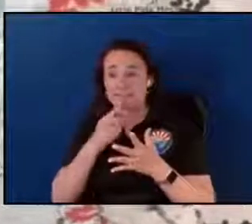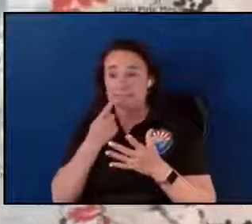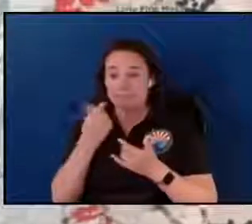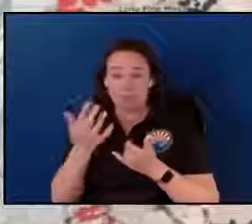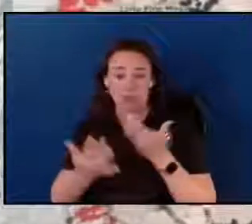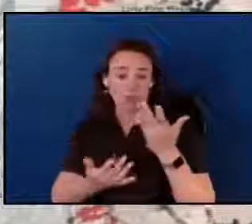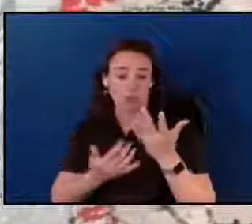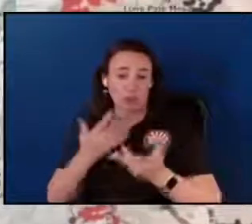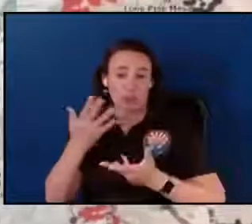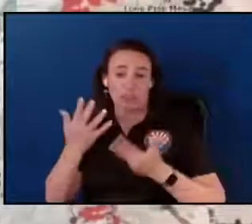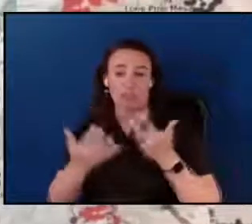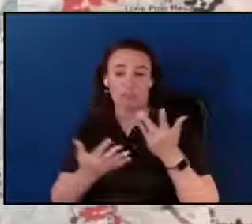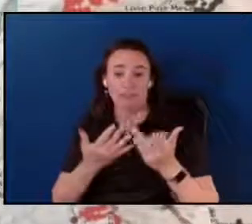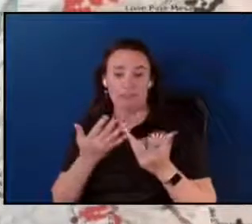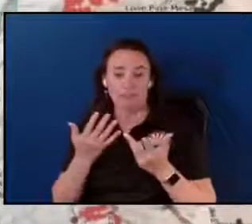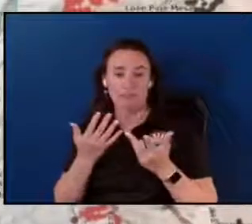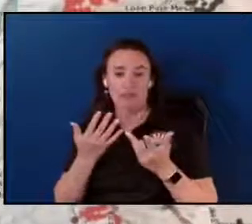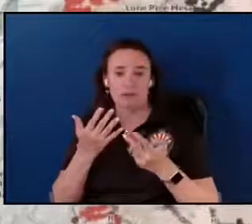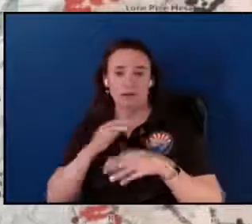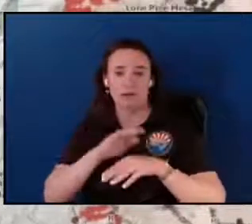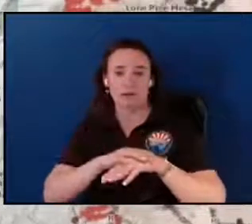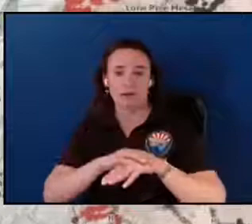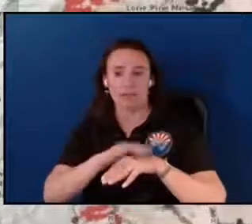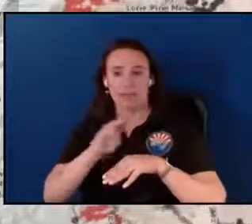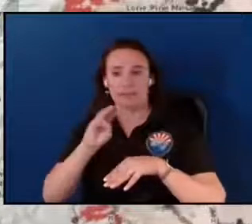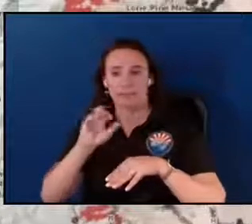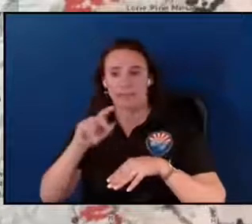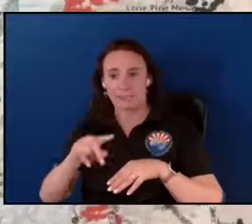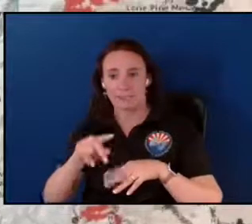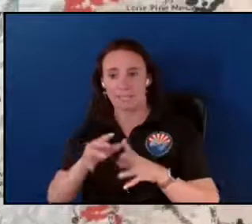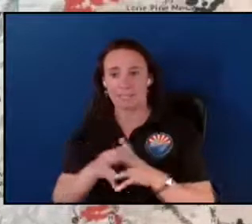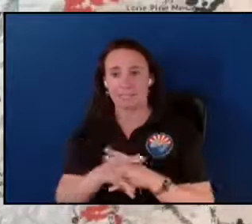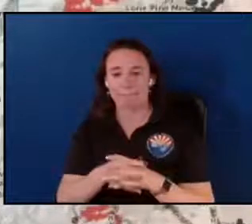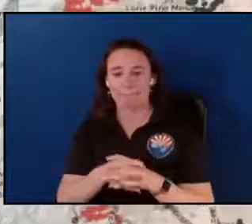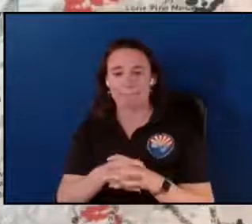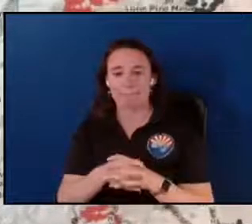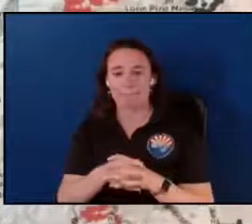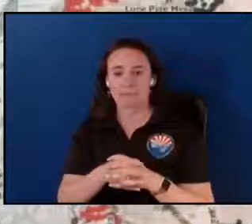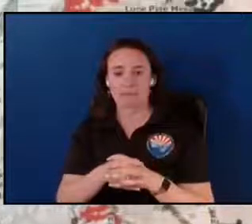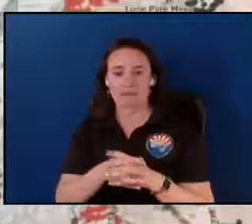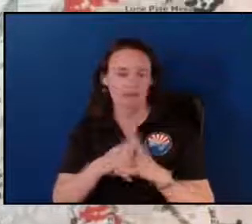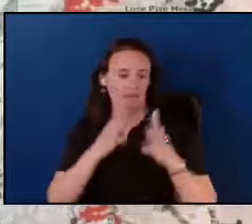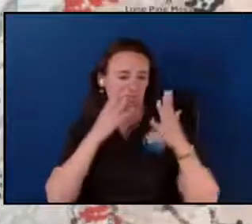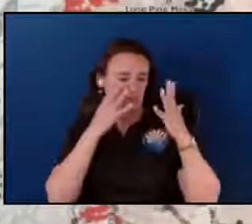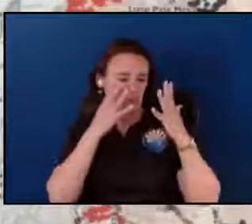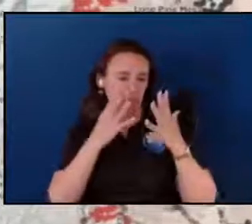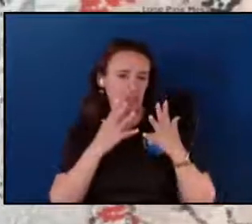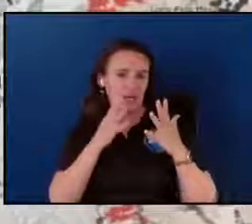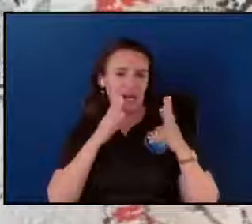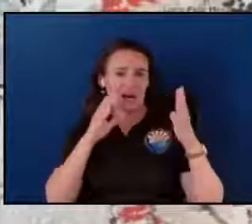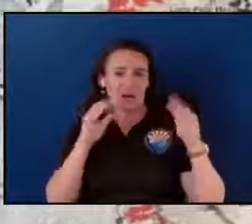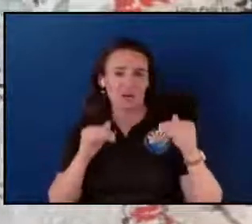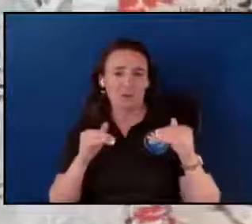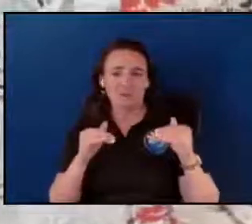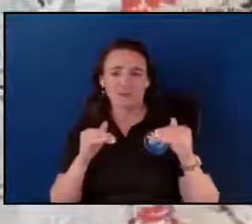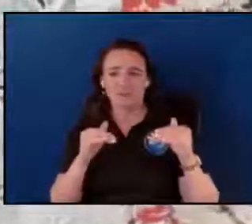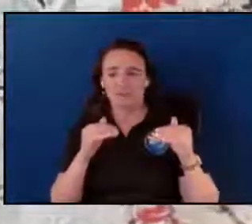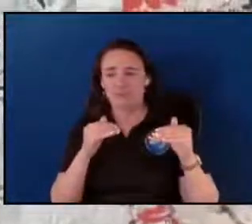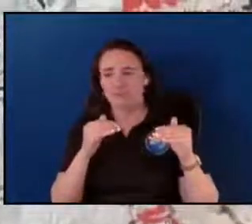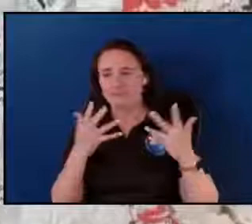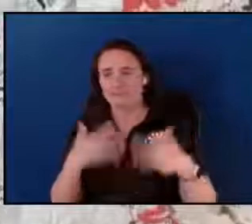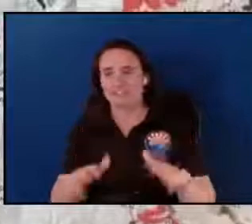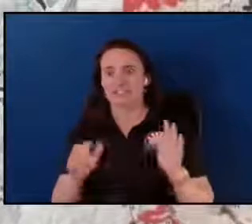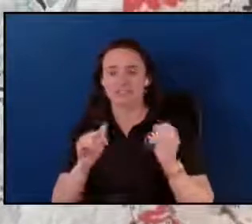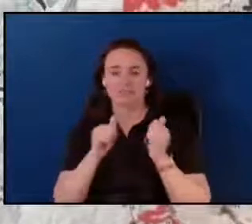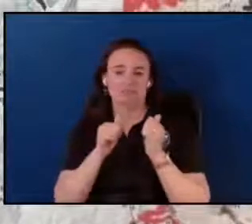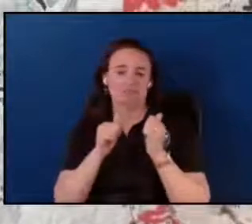back on the map, and unfortunately I was hoping we were done with those, but it looks like we have several of